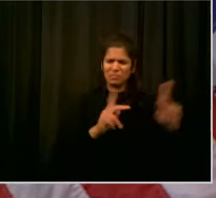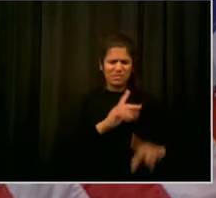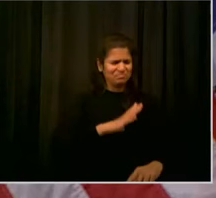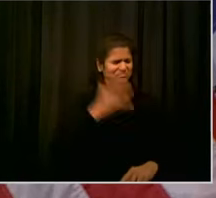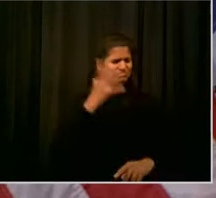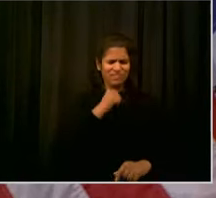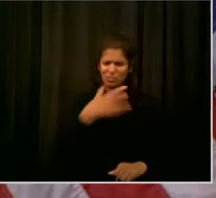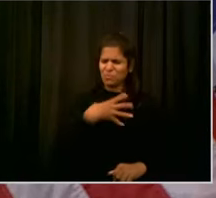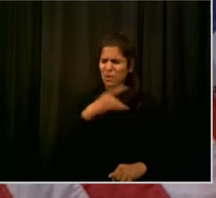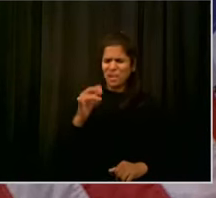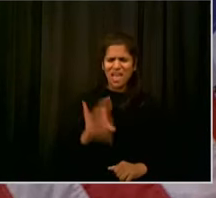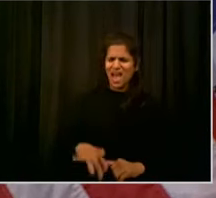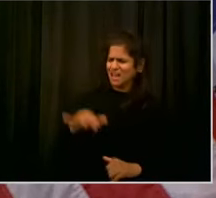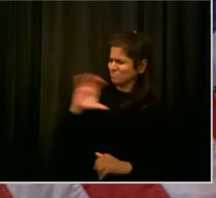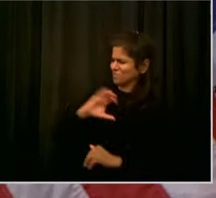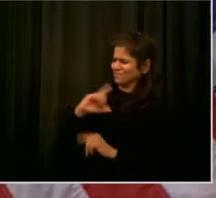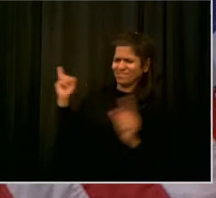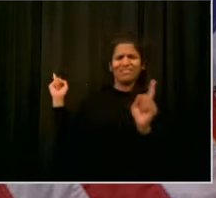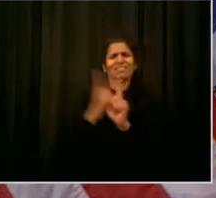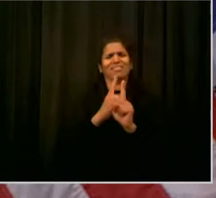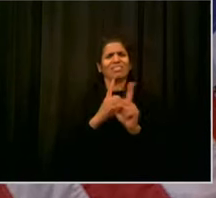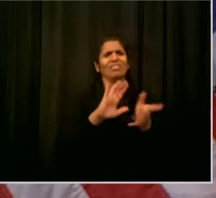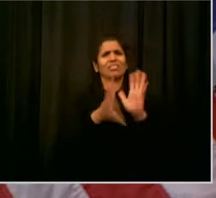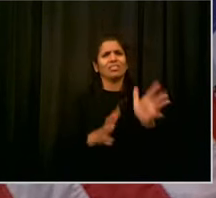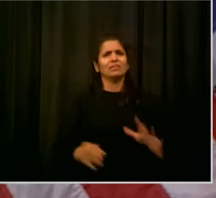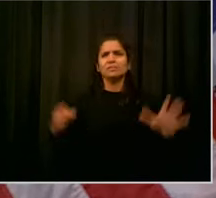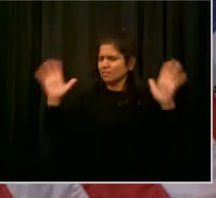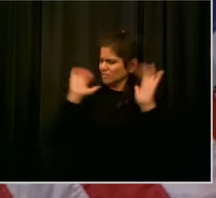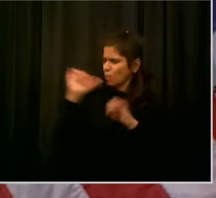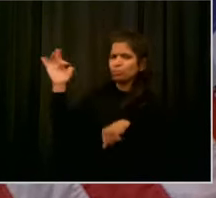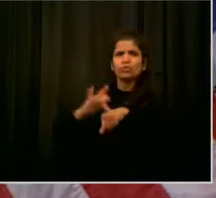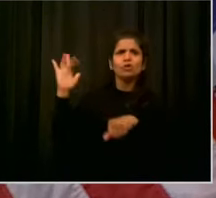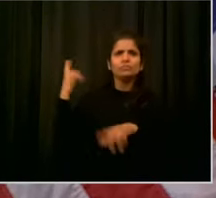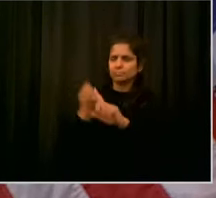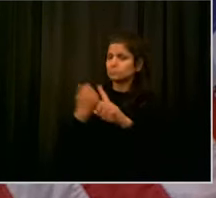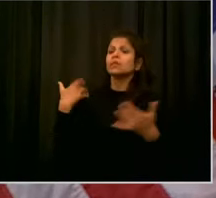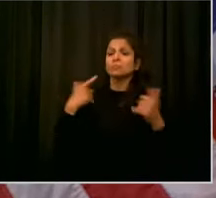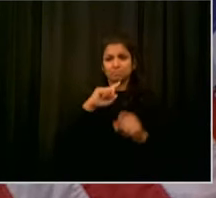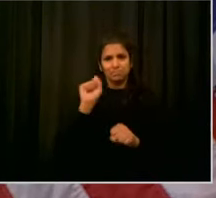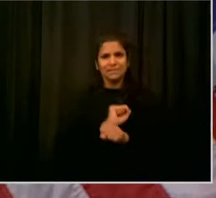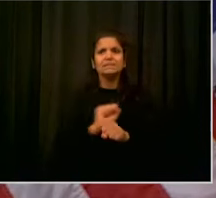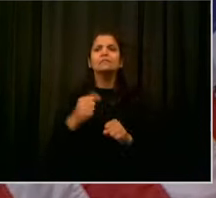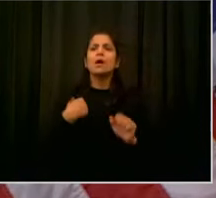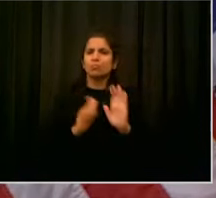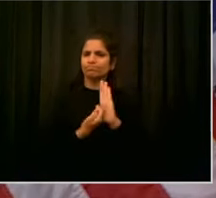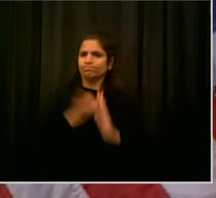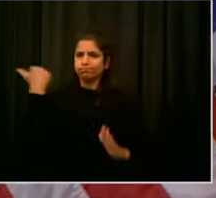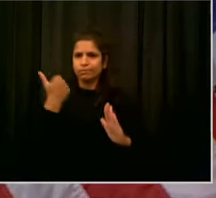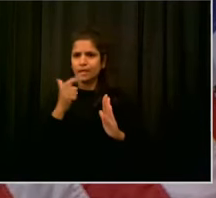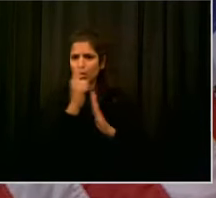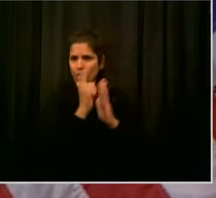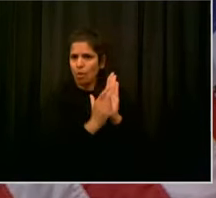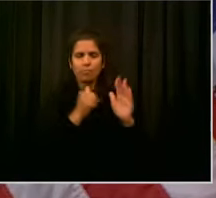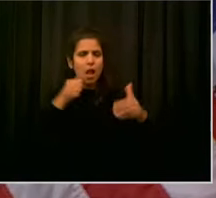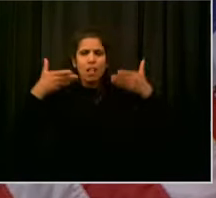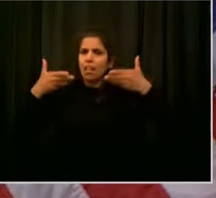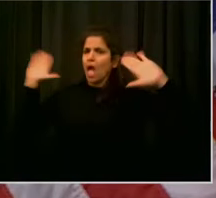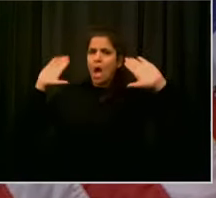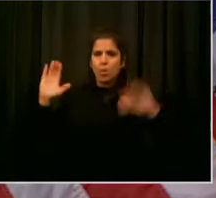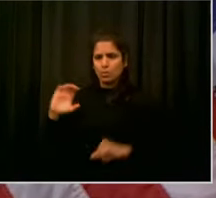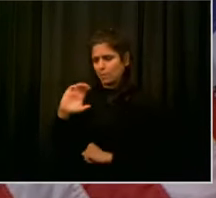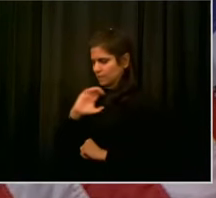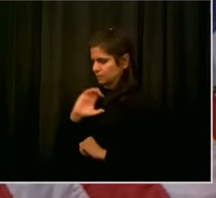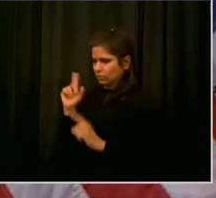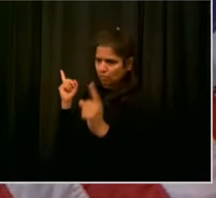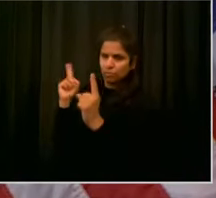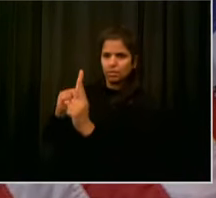body cameras on all patrol officers. Every step along the way, there was discussion, thoughtful discussion,